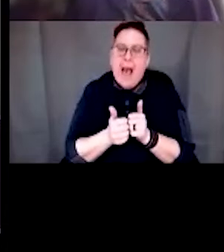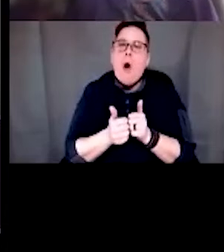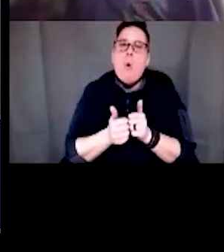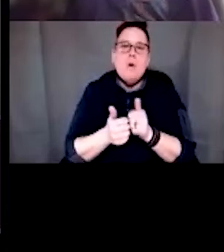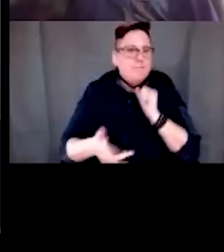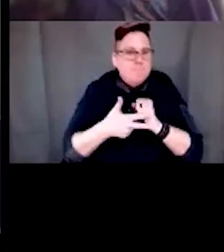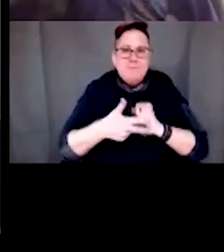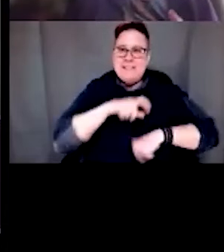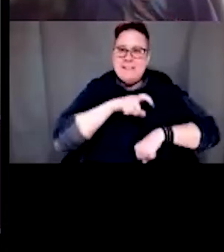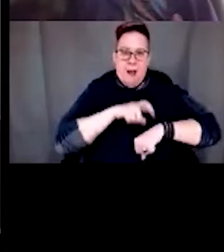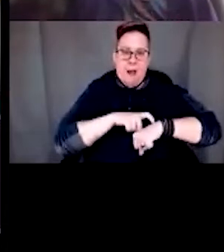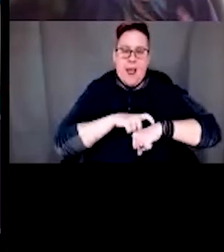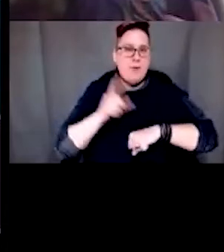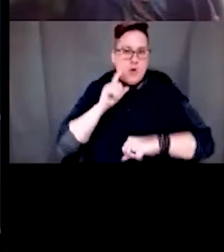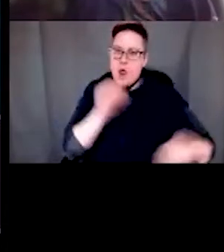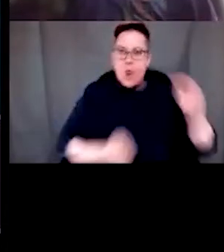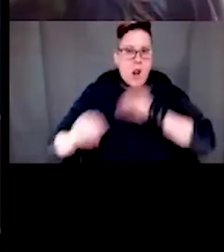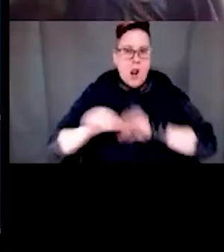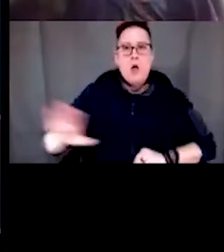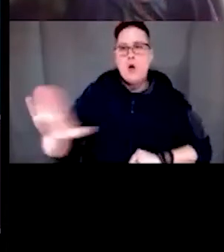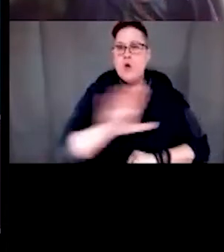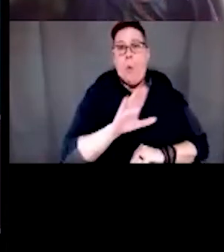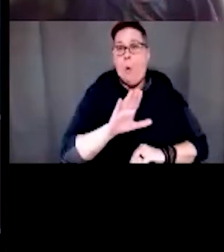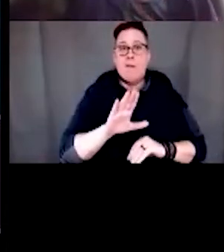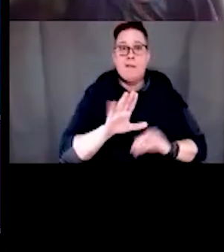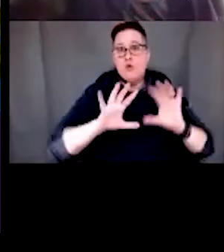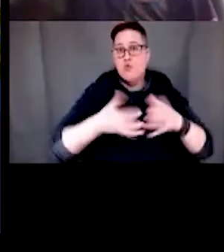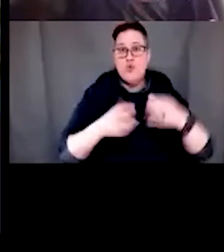to reorganize your group's DNA, basically.